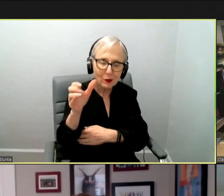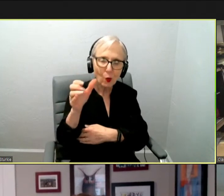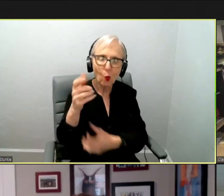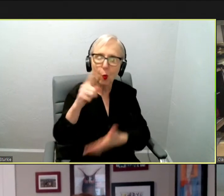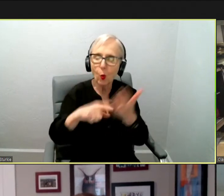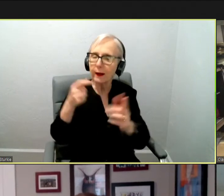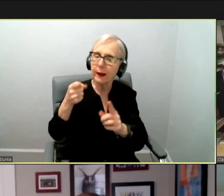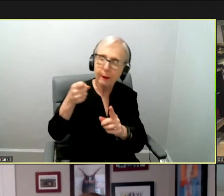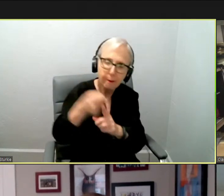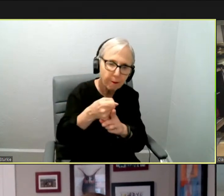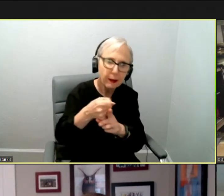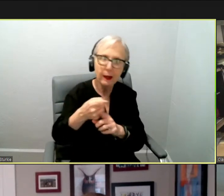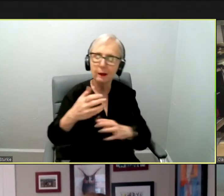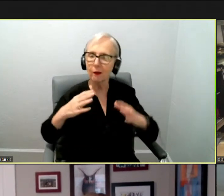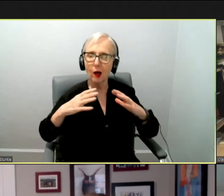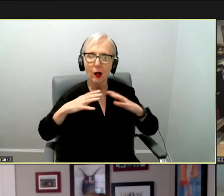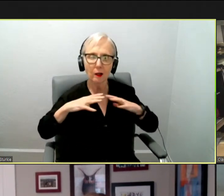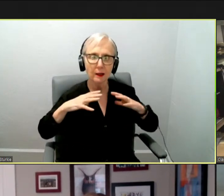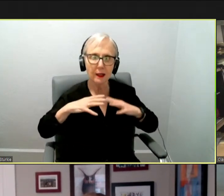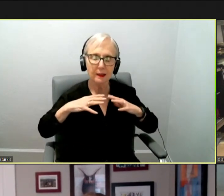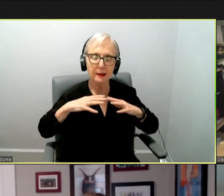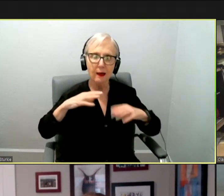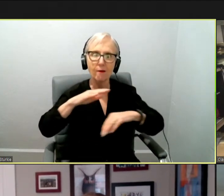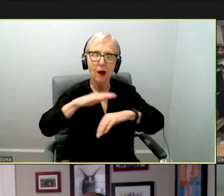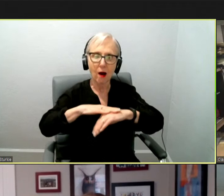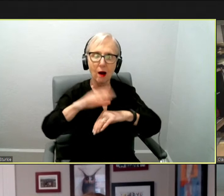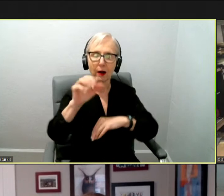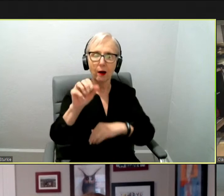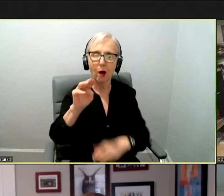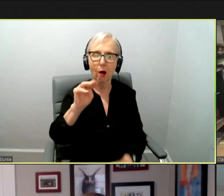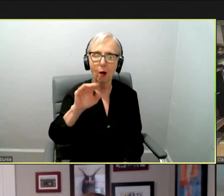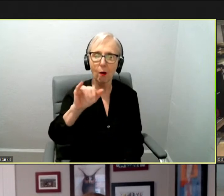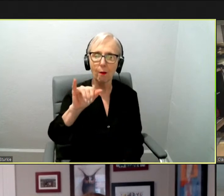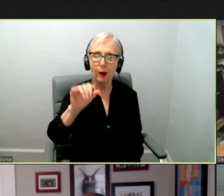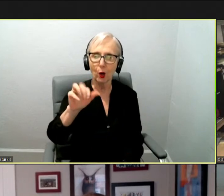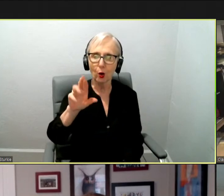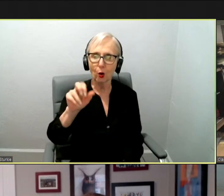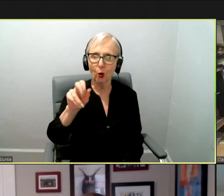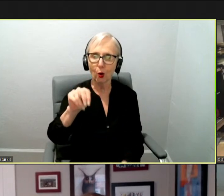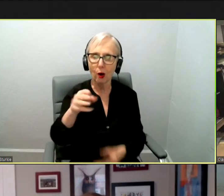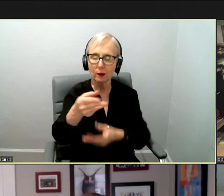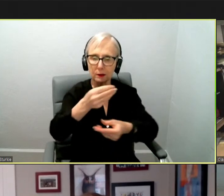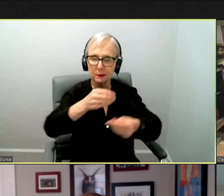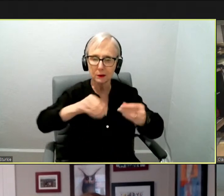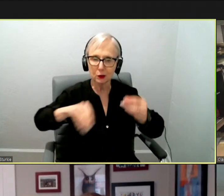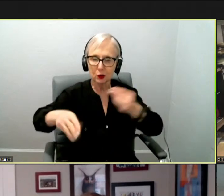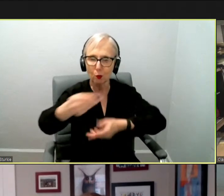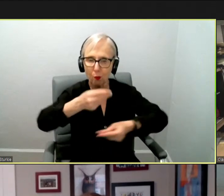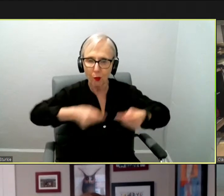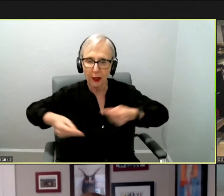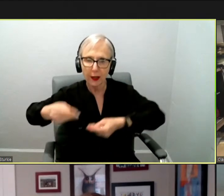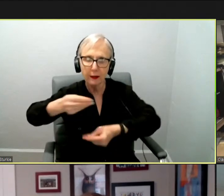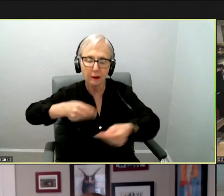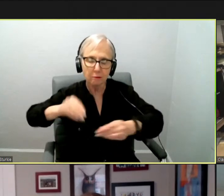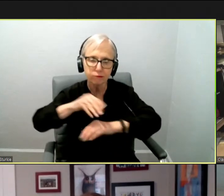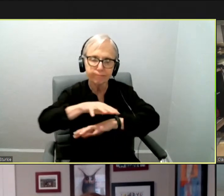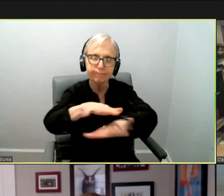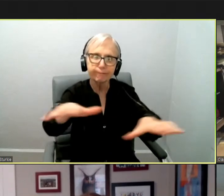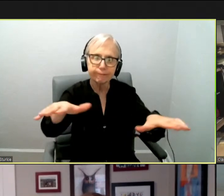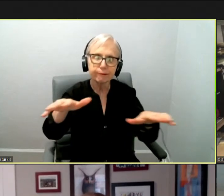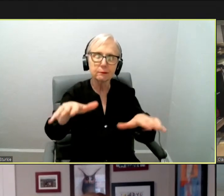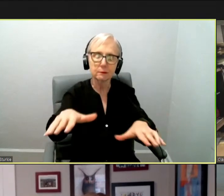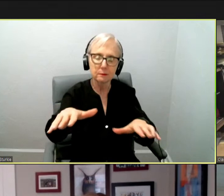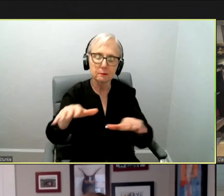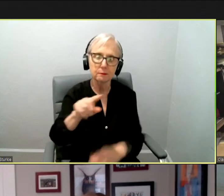do you anticipate those holidays having on Omicron spread? And what's your level of concern given our proximity to those holidays?